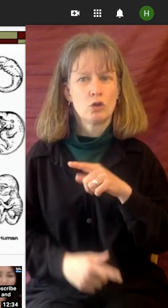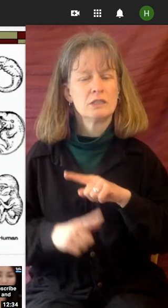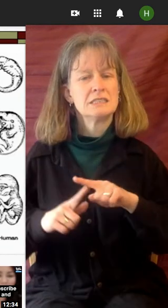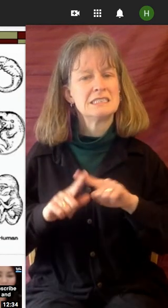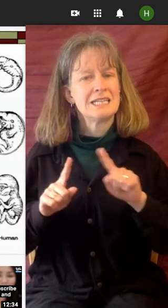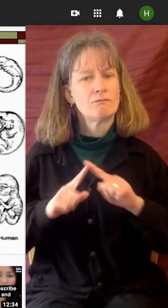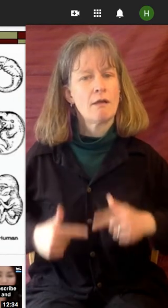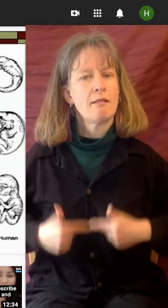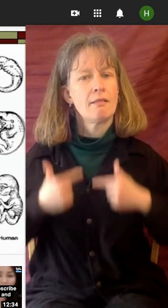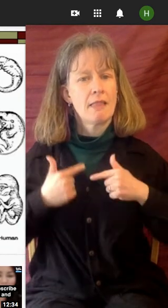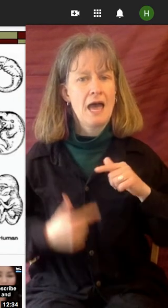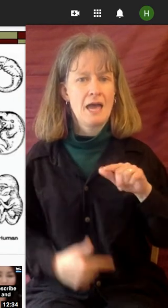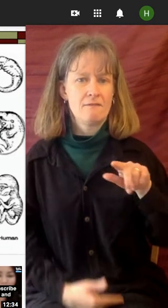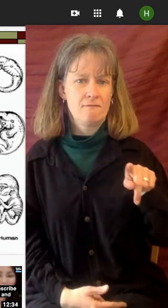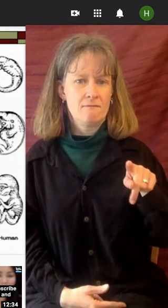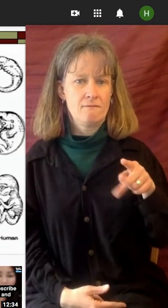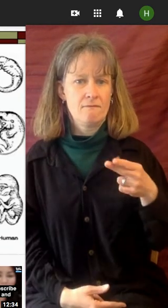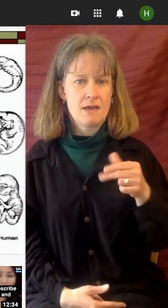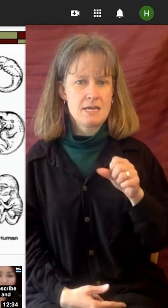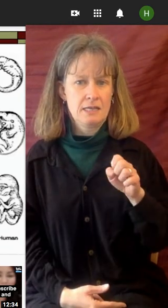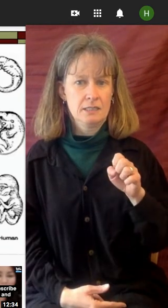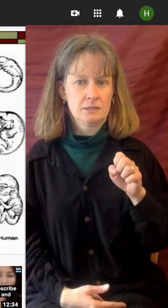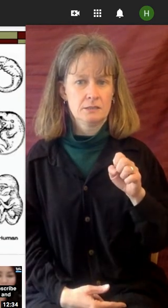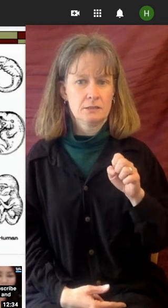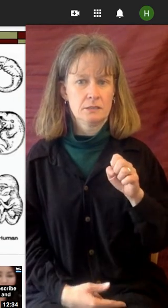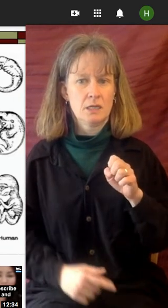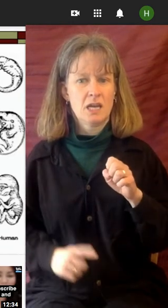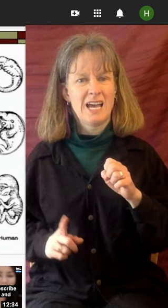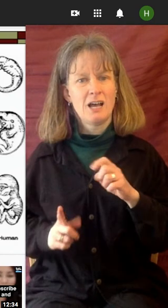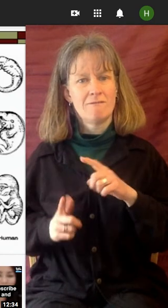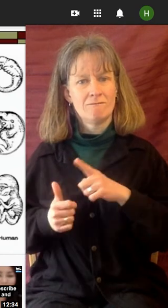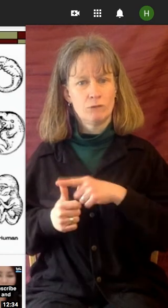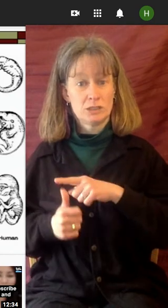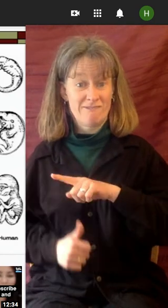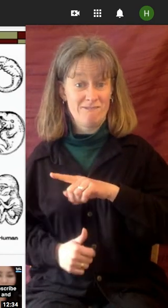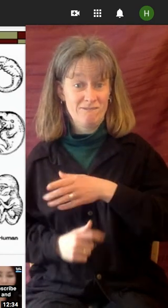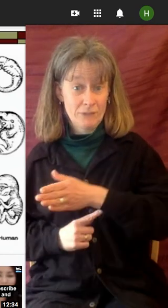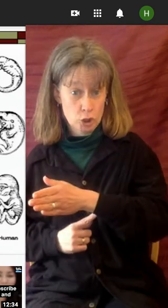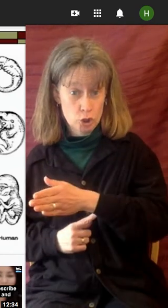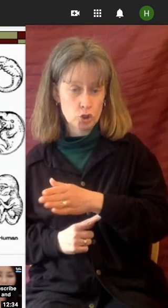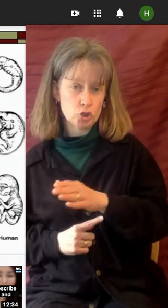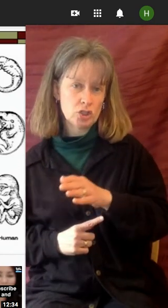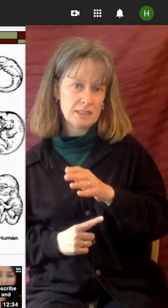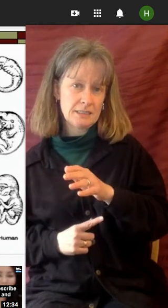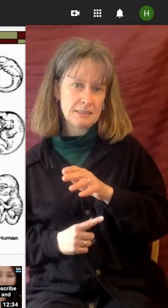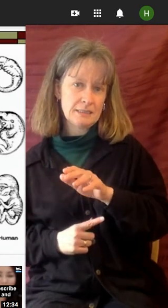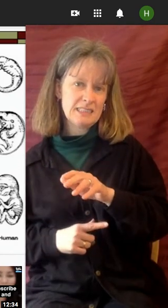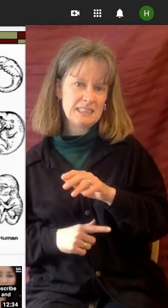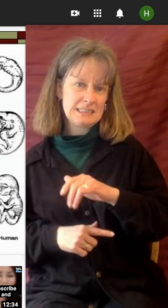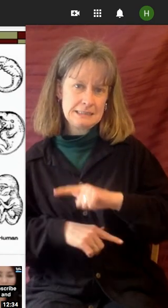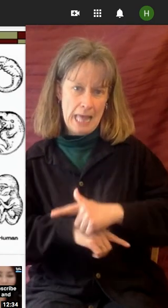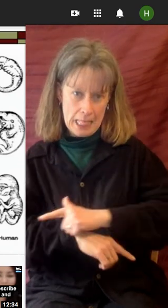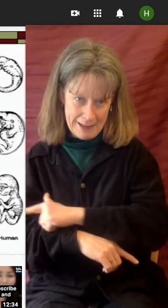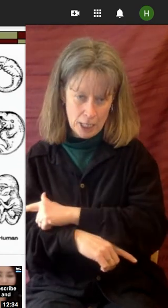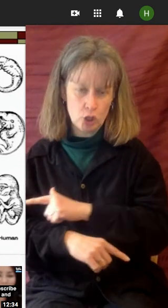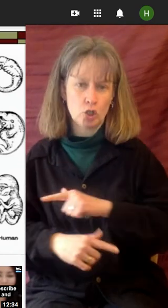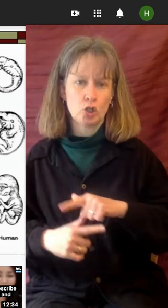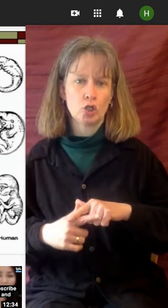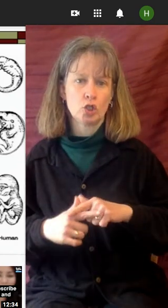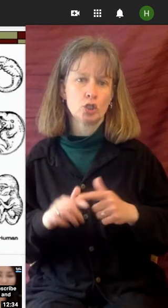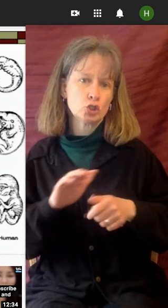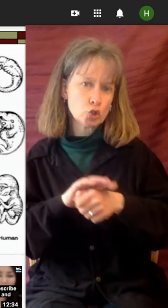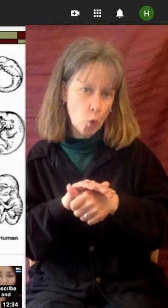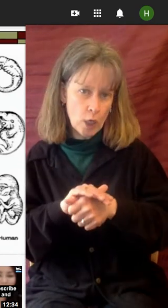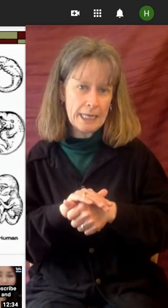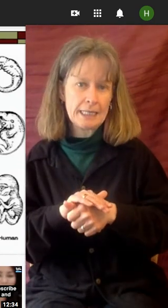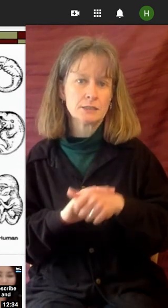phases. This is a fish, salamander, tortoise, a chick or chicken,